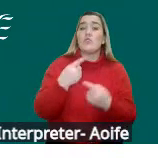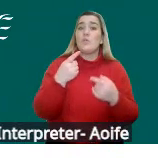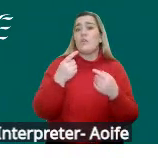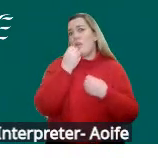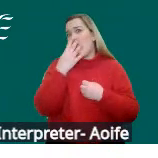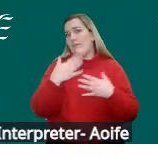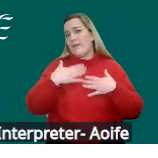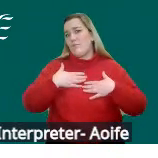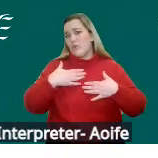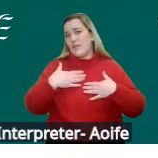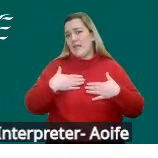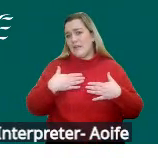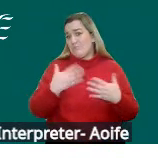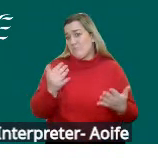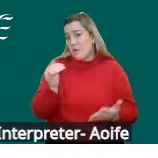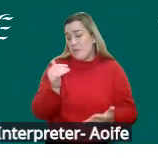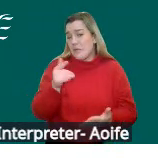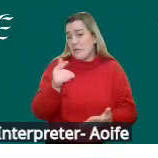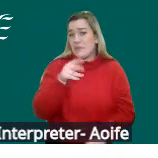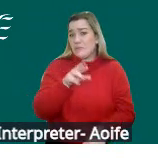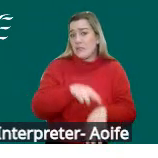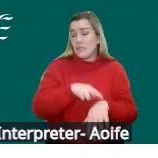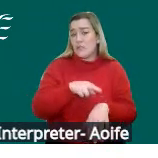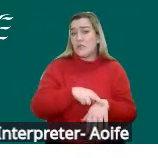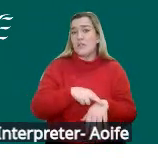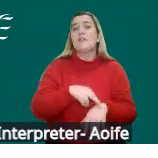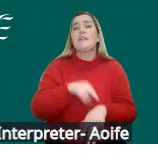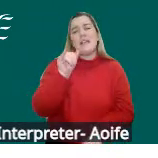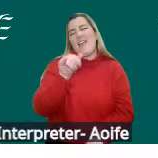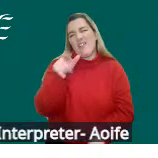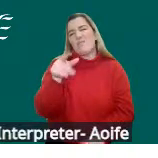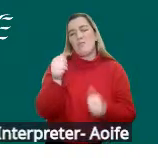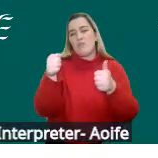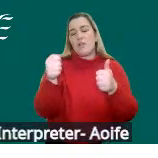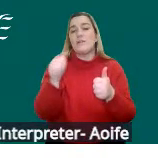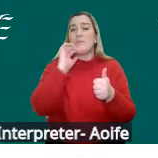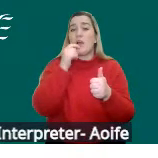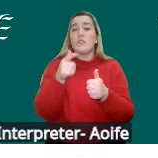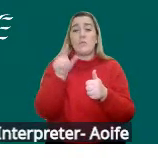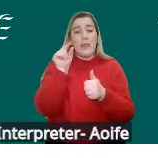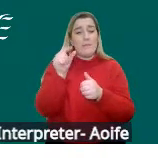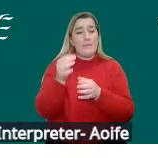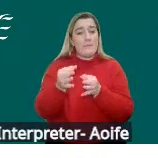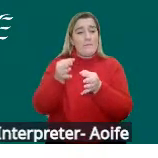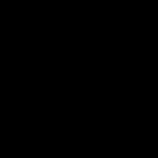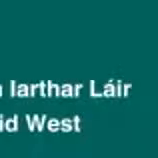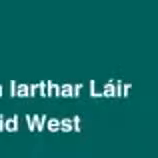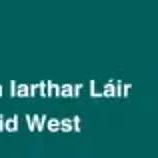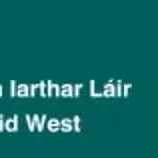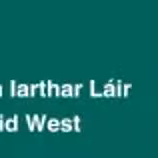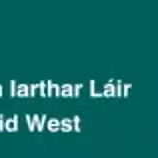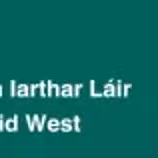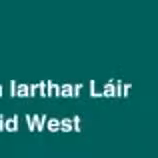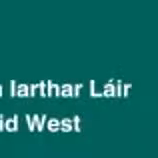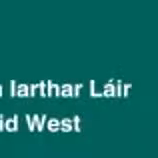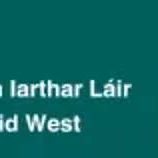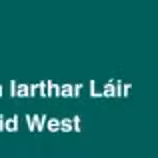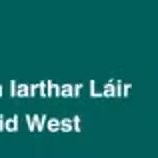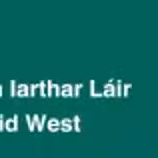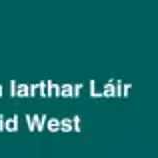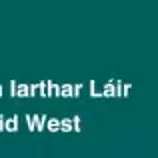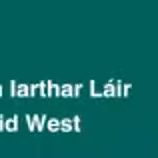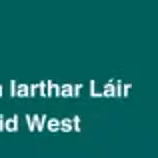Yeah, sure. Maybe I can do that. That would be think we're brilliant, running Emer. behind time anyway, are we? Yes, yes, we would love to be able to have